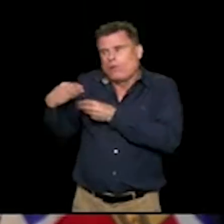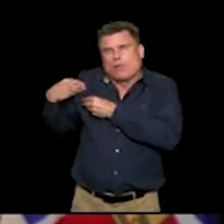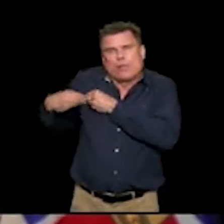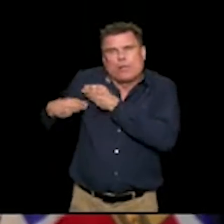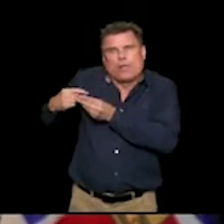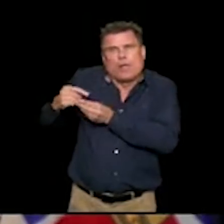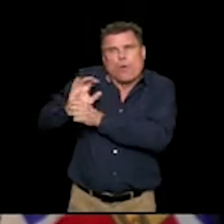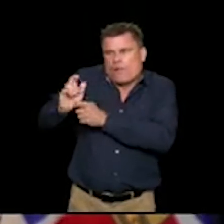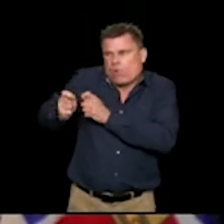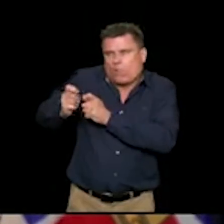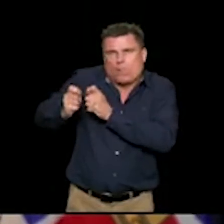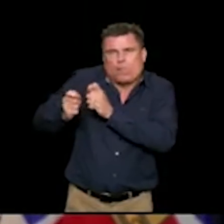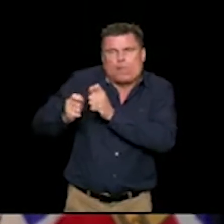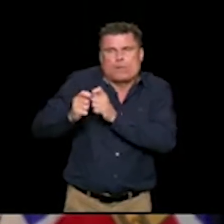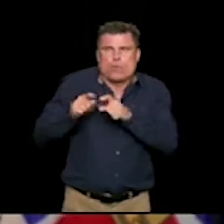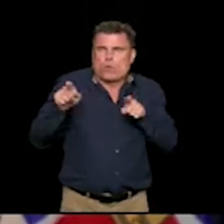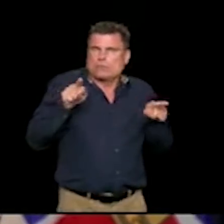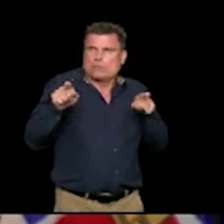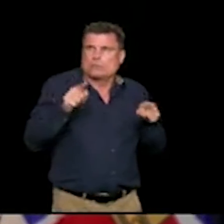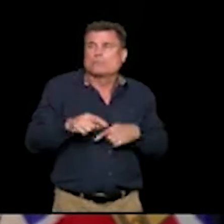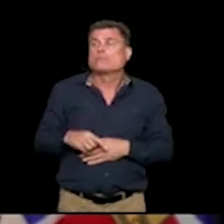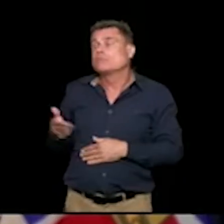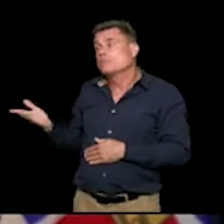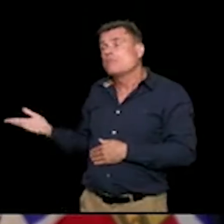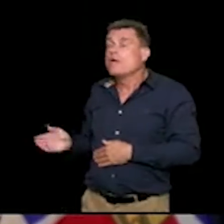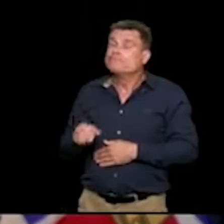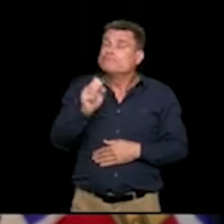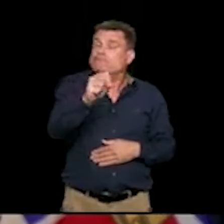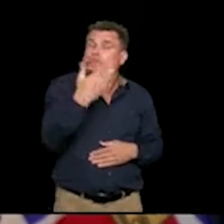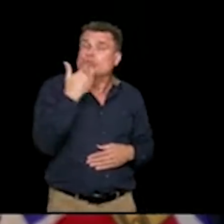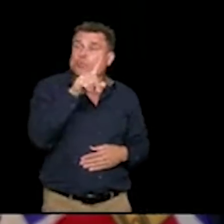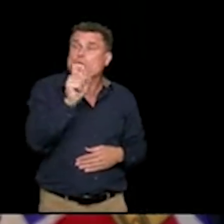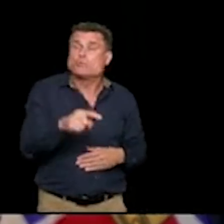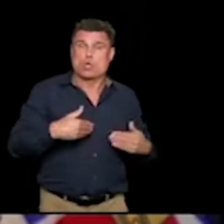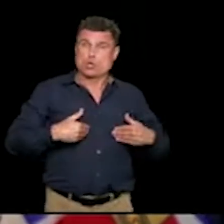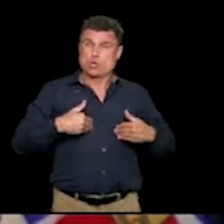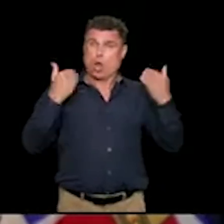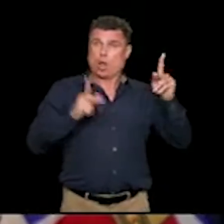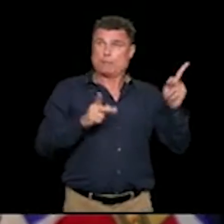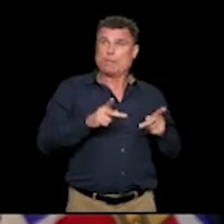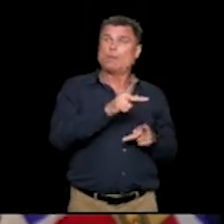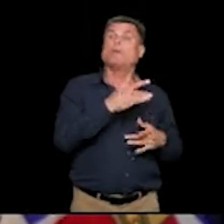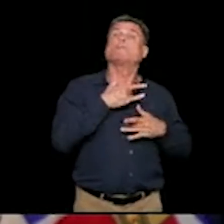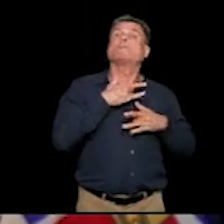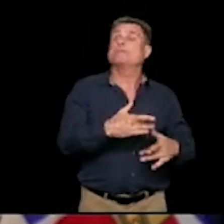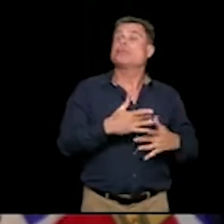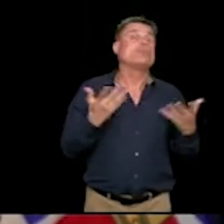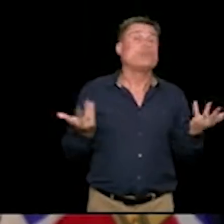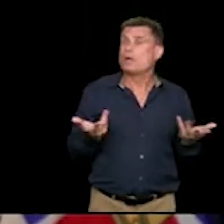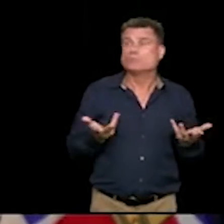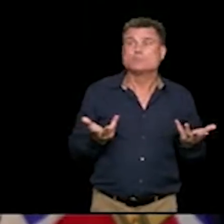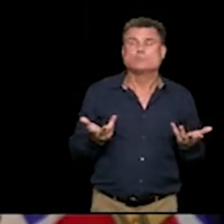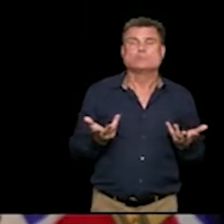So there's a couple of things. We do know that younger people are very likely to have very mild illness or not recognize symptoms.